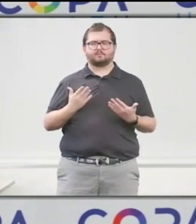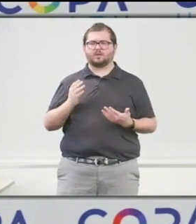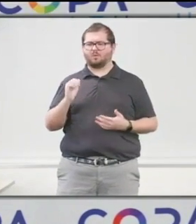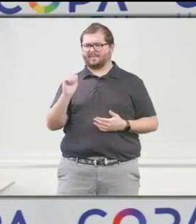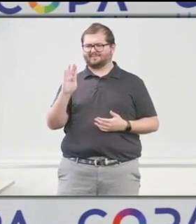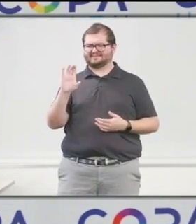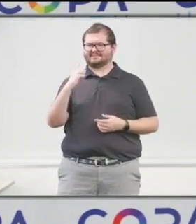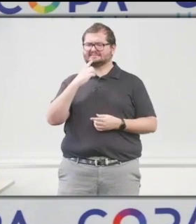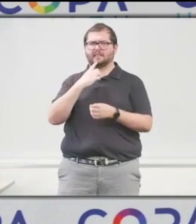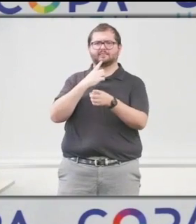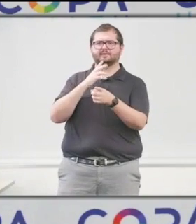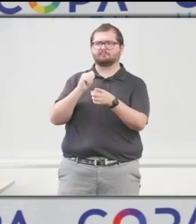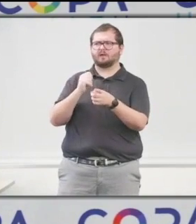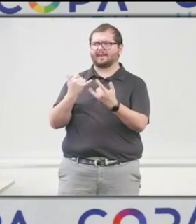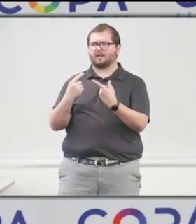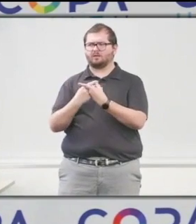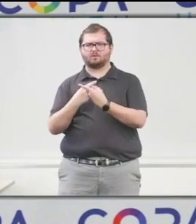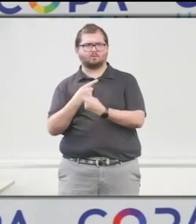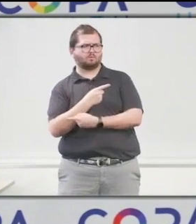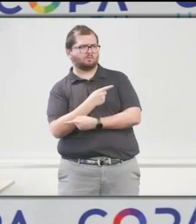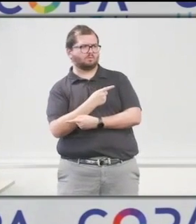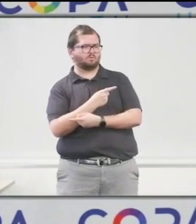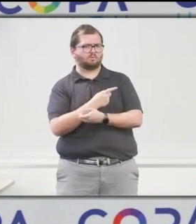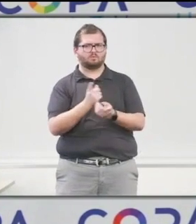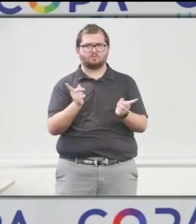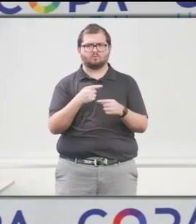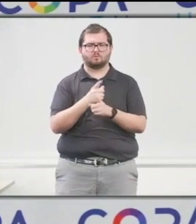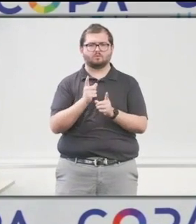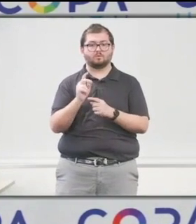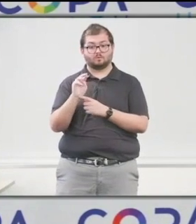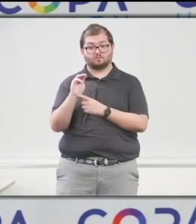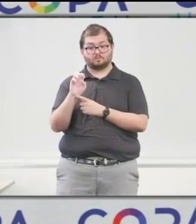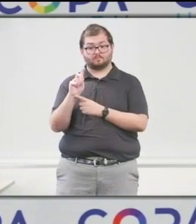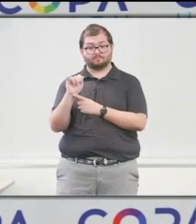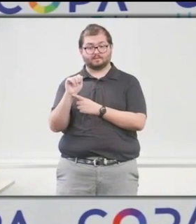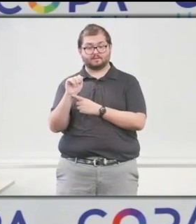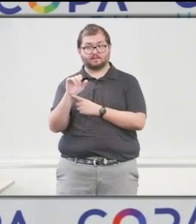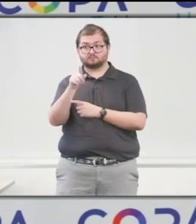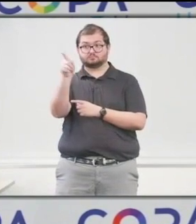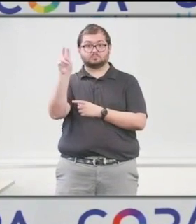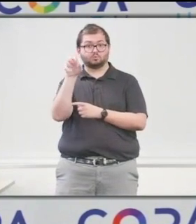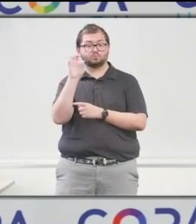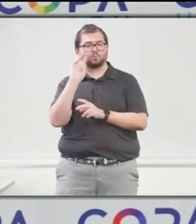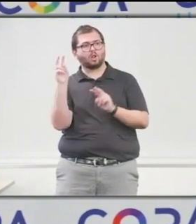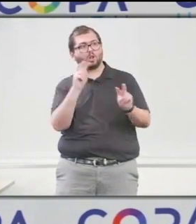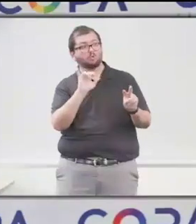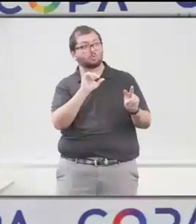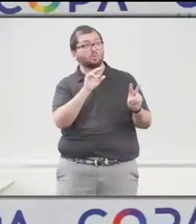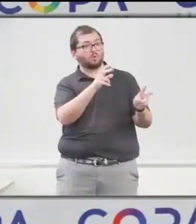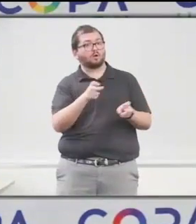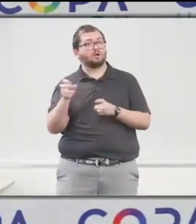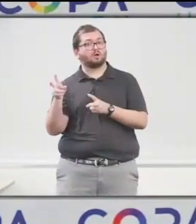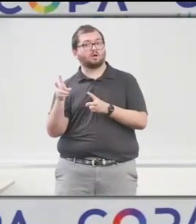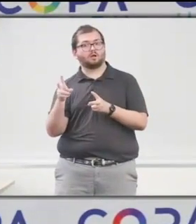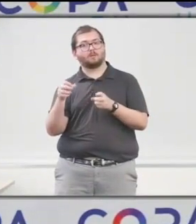said something. But then now if you're the place where you're going, check it out, the media will actually go there as well and repost that, and you become a